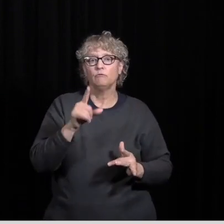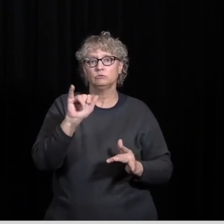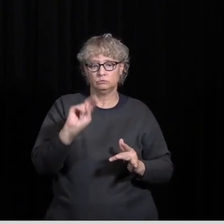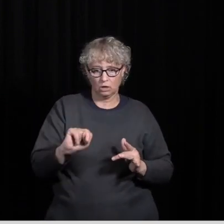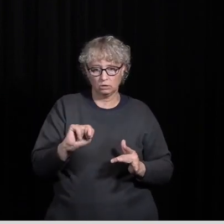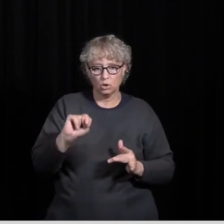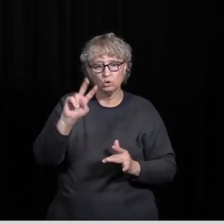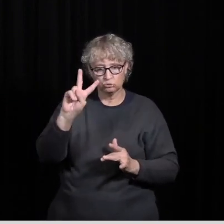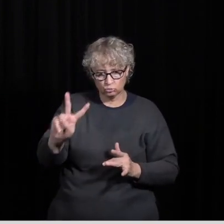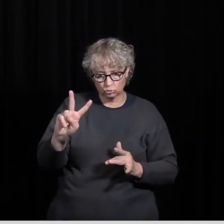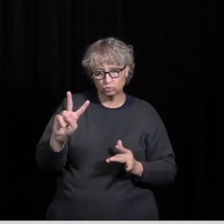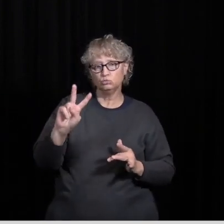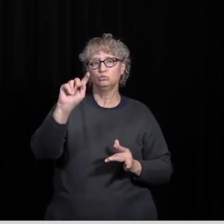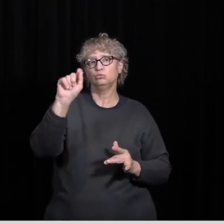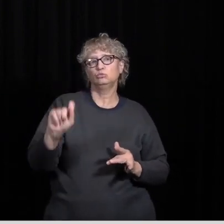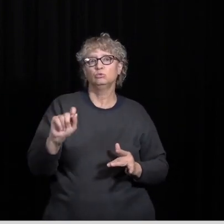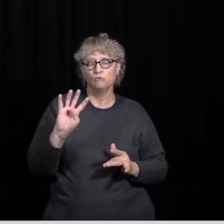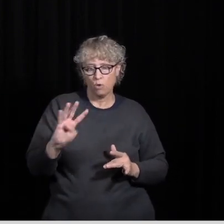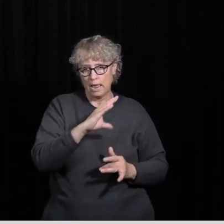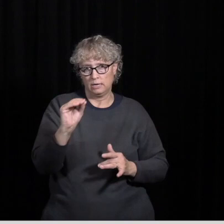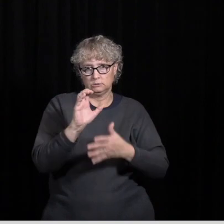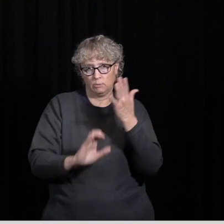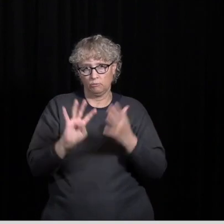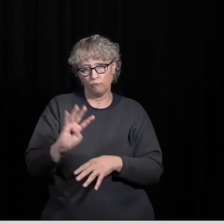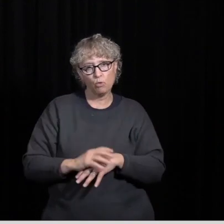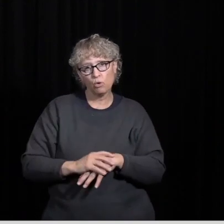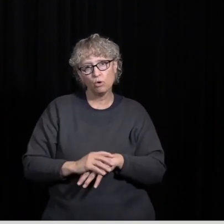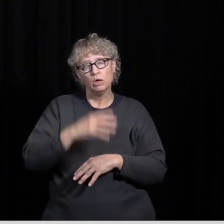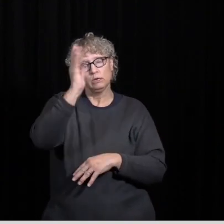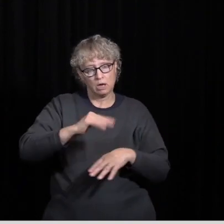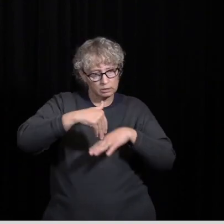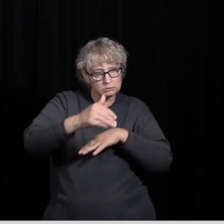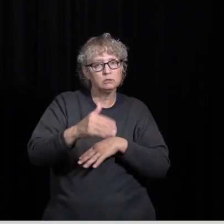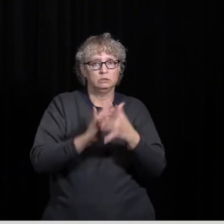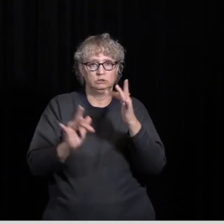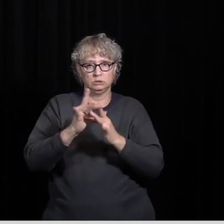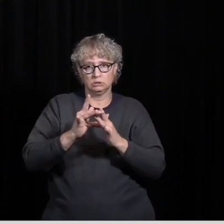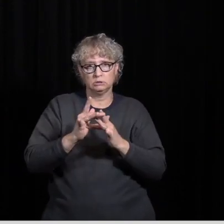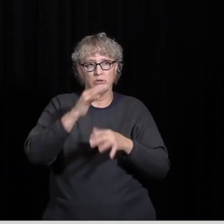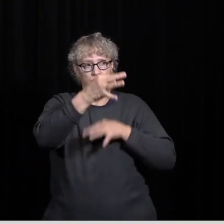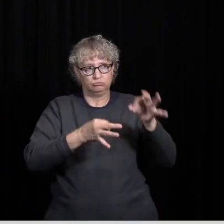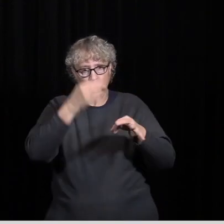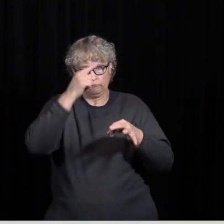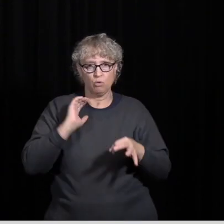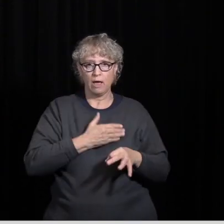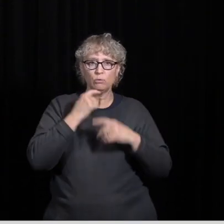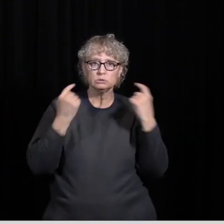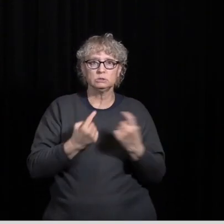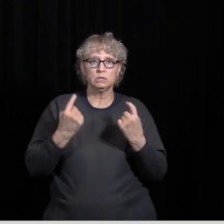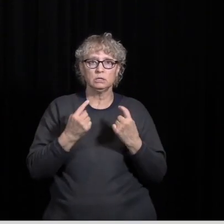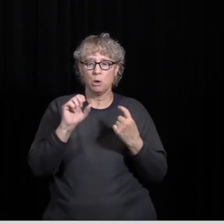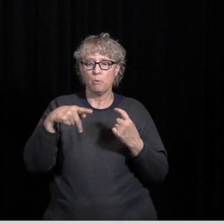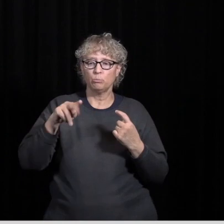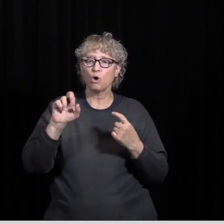chapter 4, what you see is that God sent Jesus to be the propitiation for our sins. And the propitiation is a